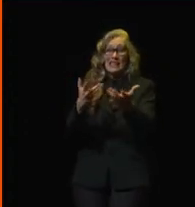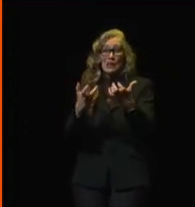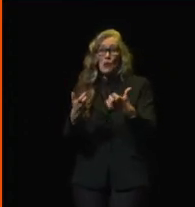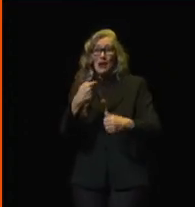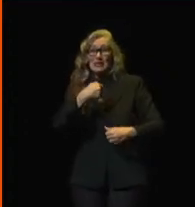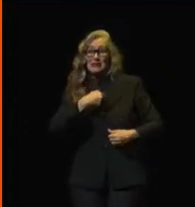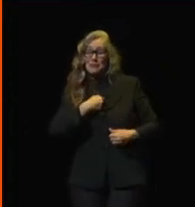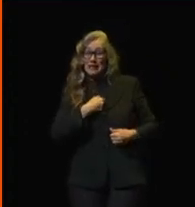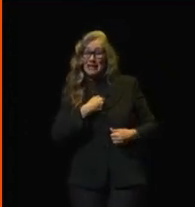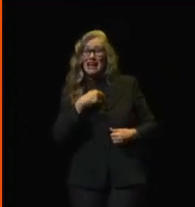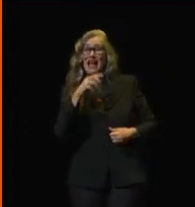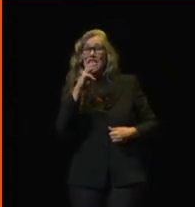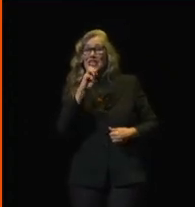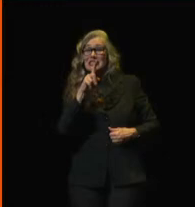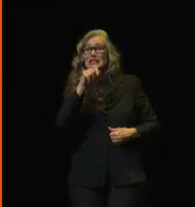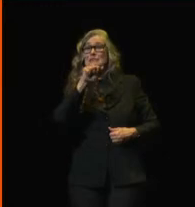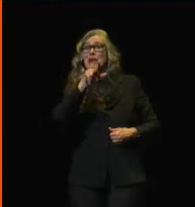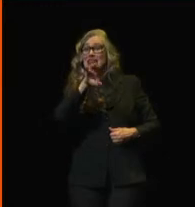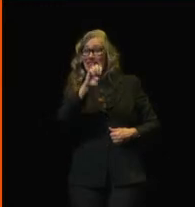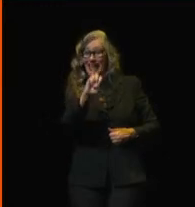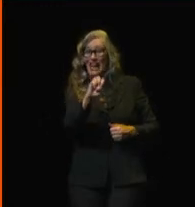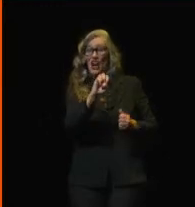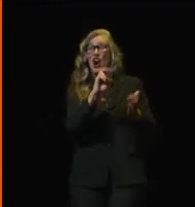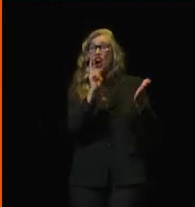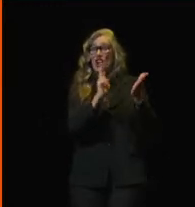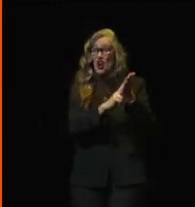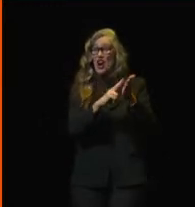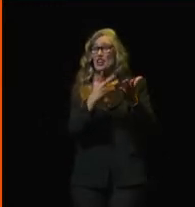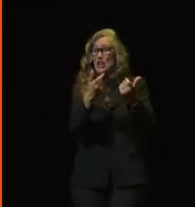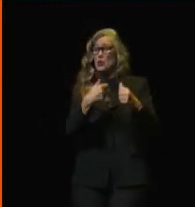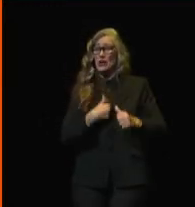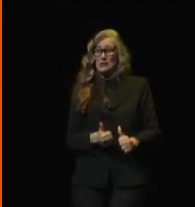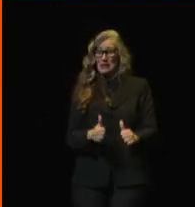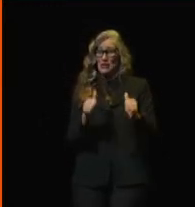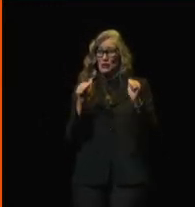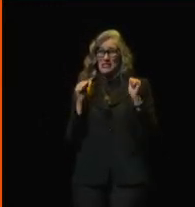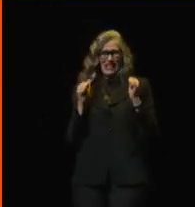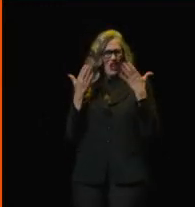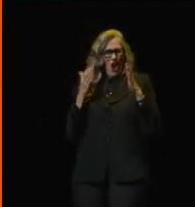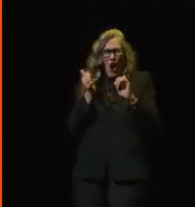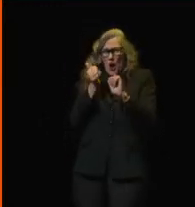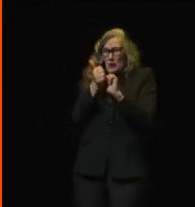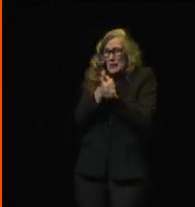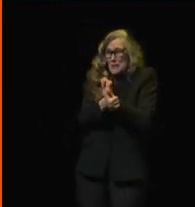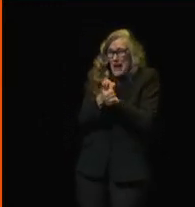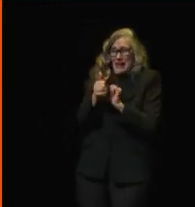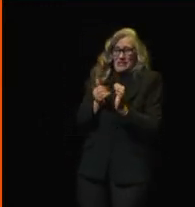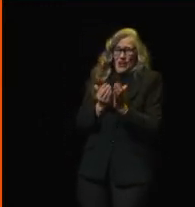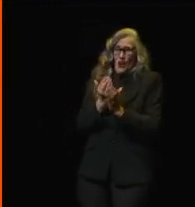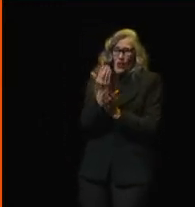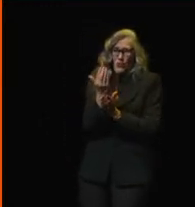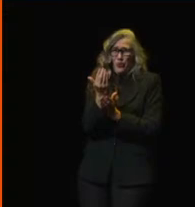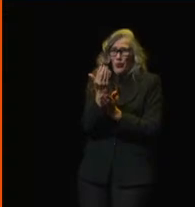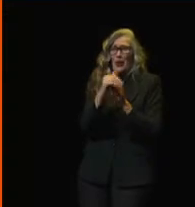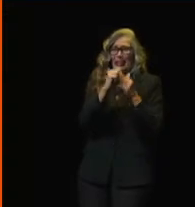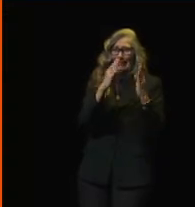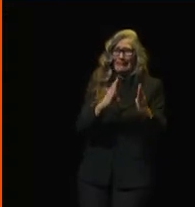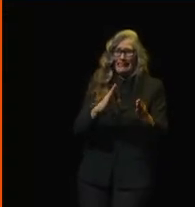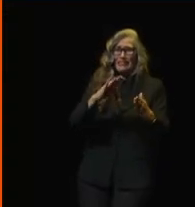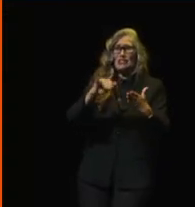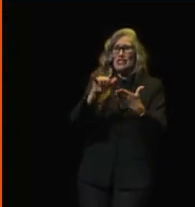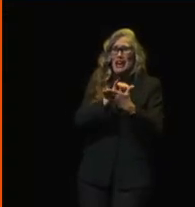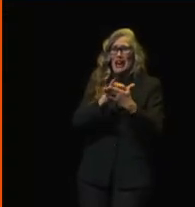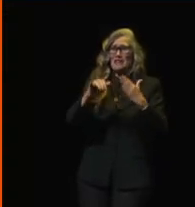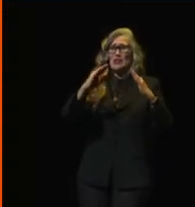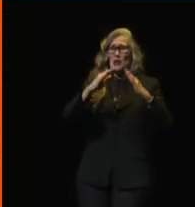had already been approved by the city's union leaders. I'll be honest, I really wanted to duck this one.